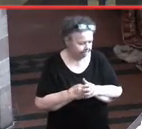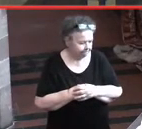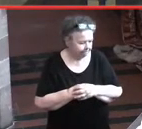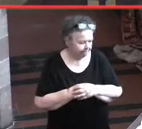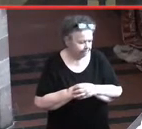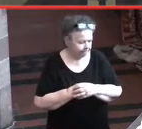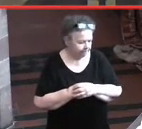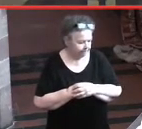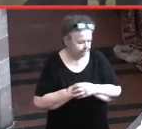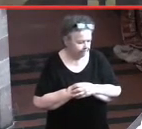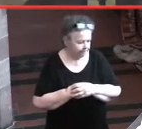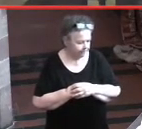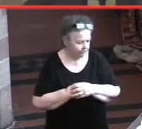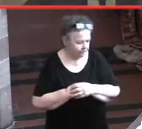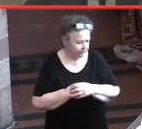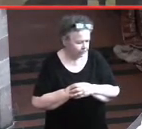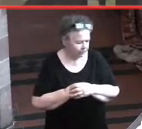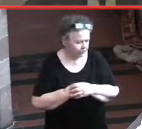Amen.